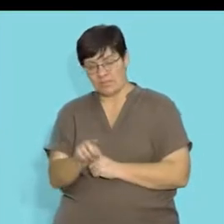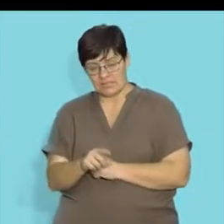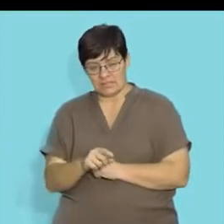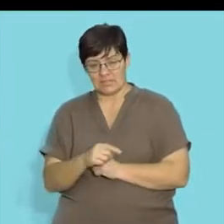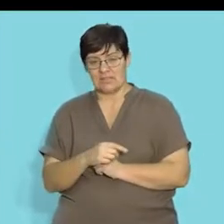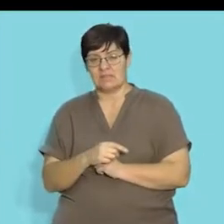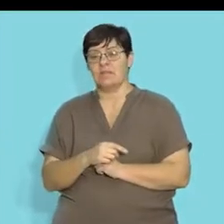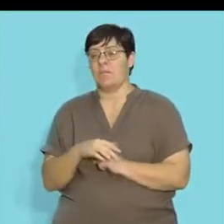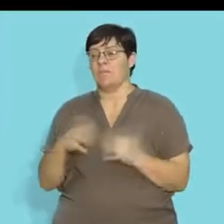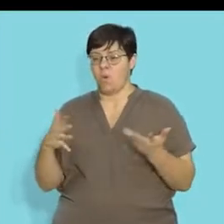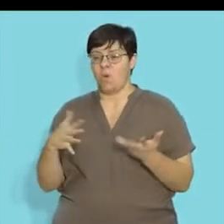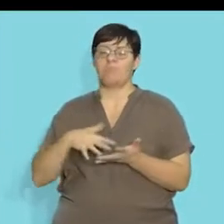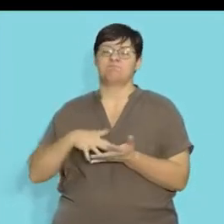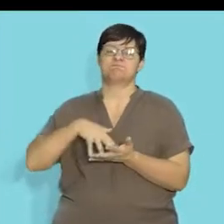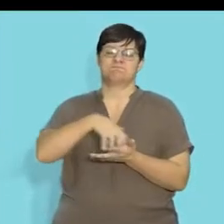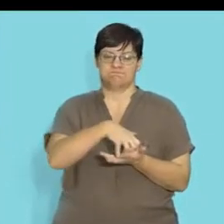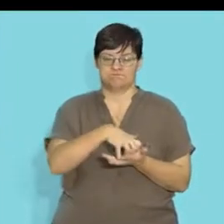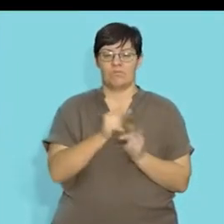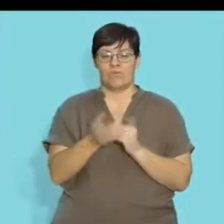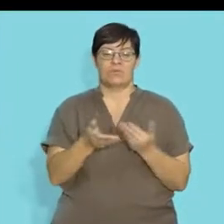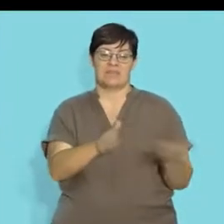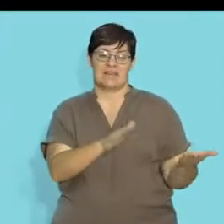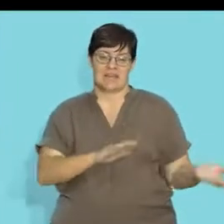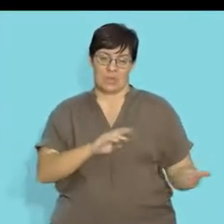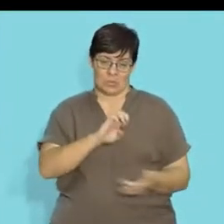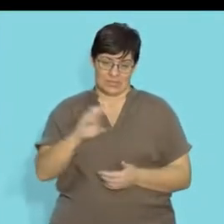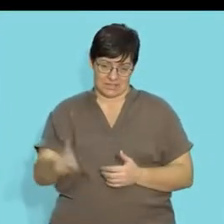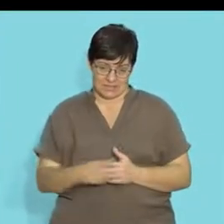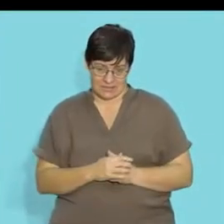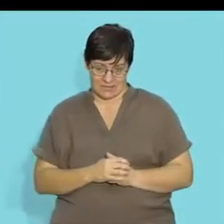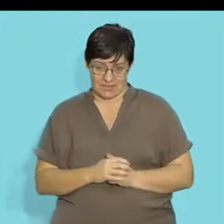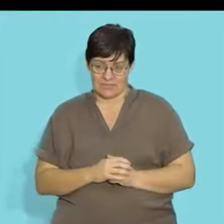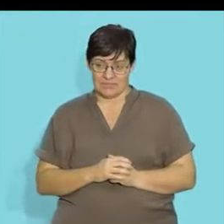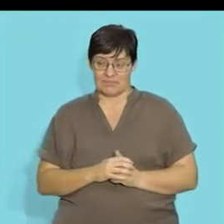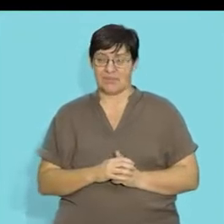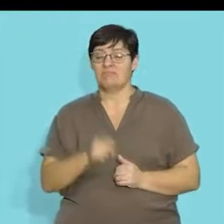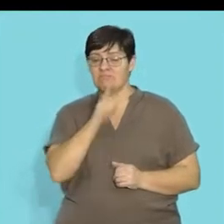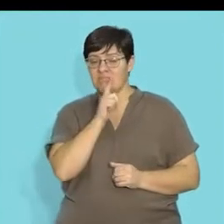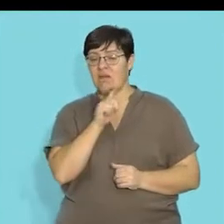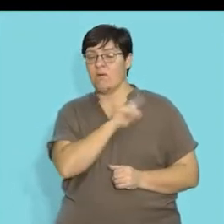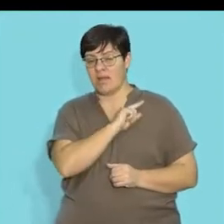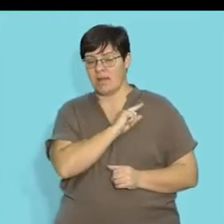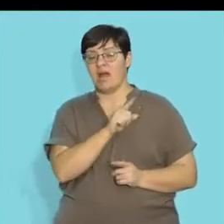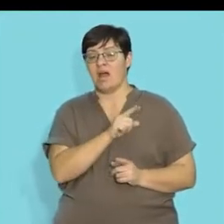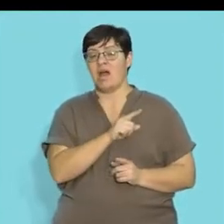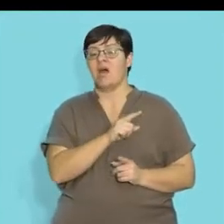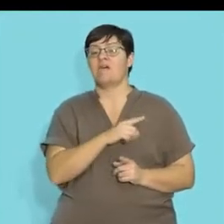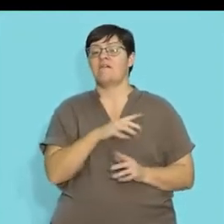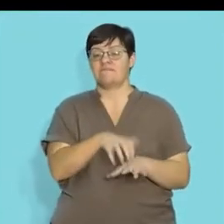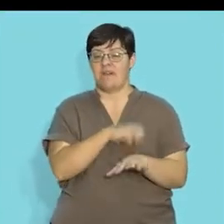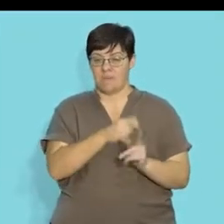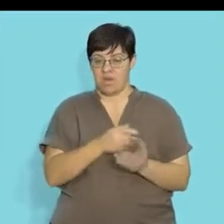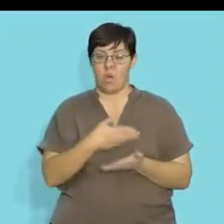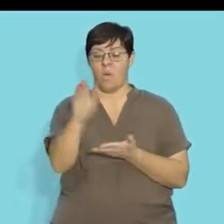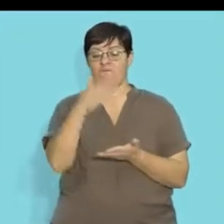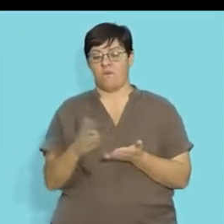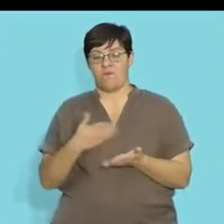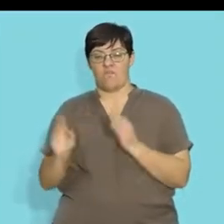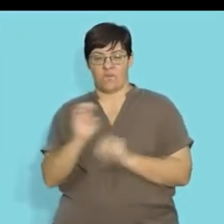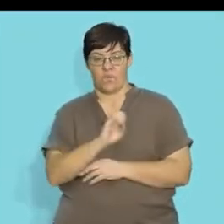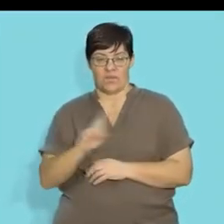lead to them becoming weakened and dying. And so this will result in the farmers